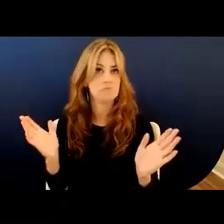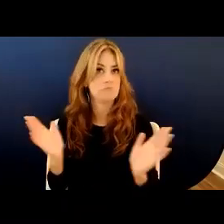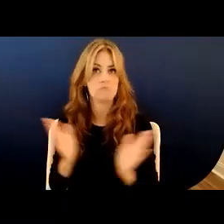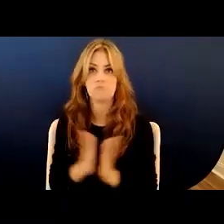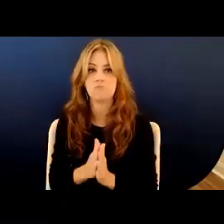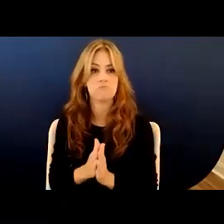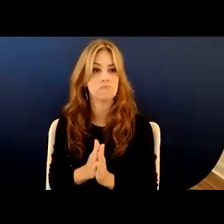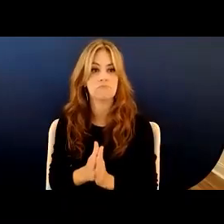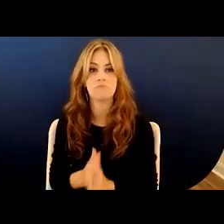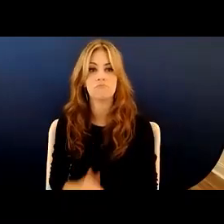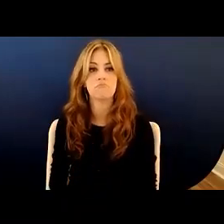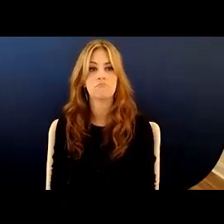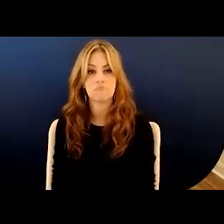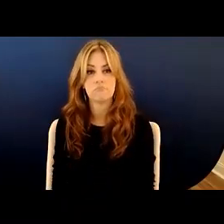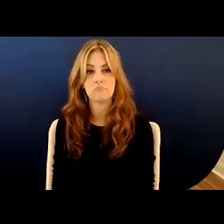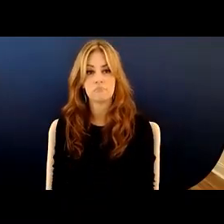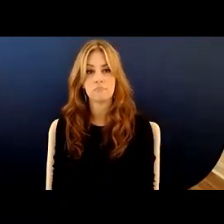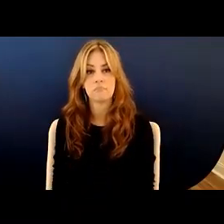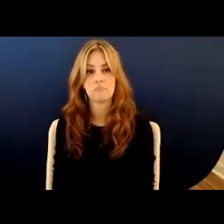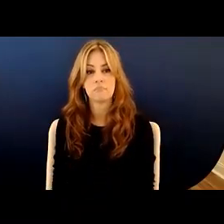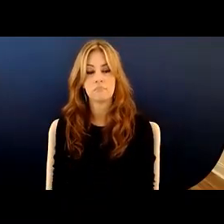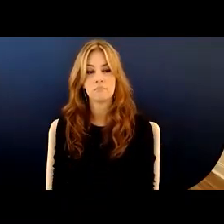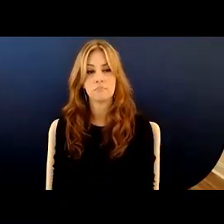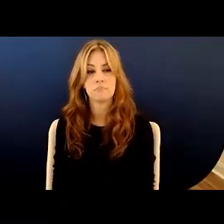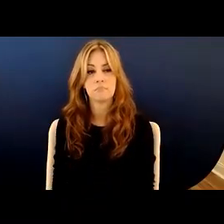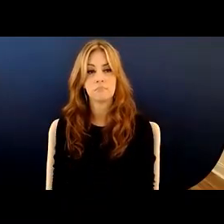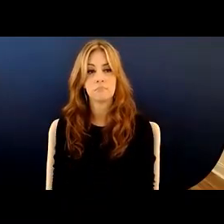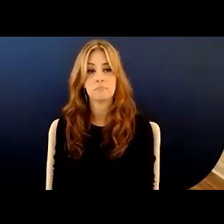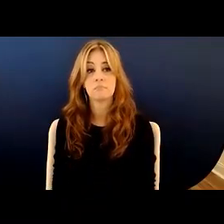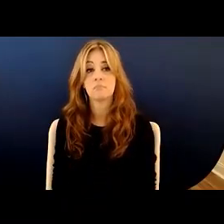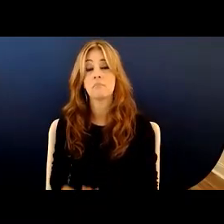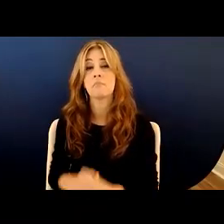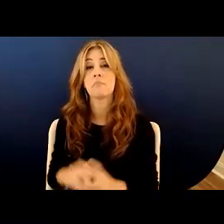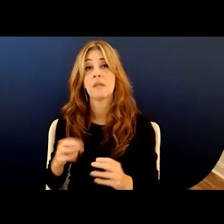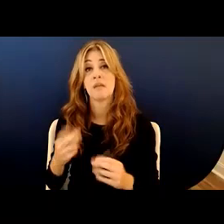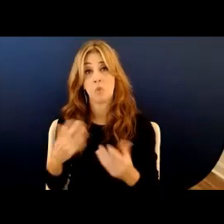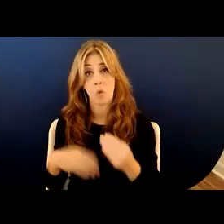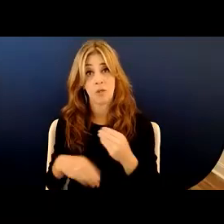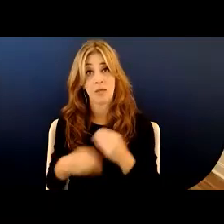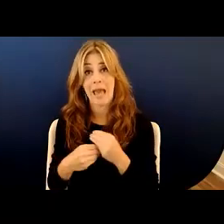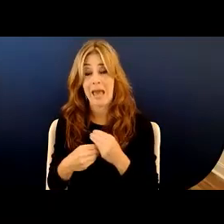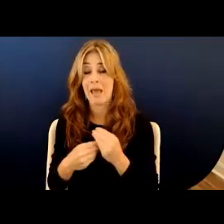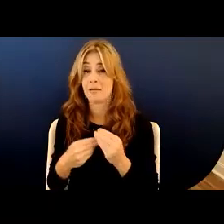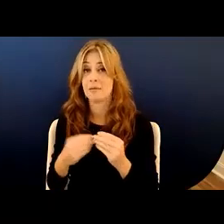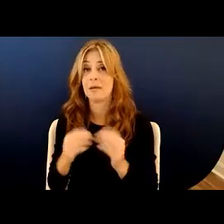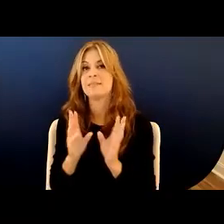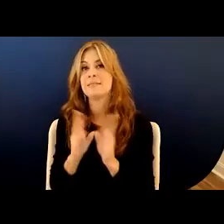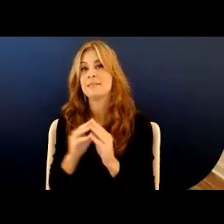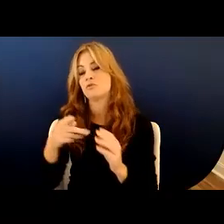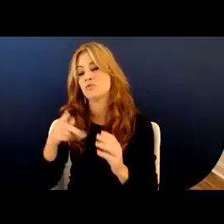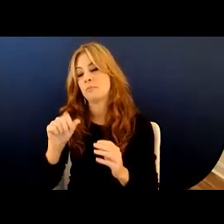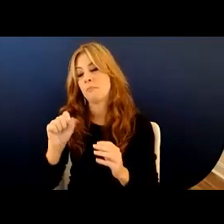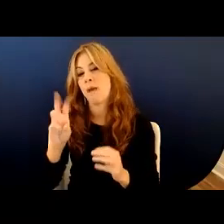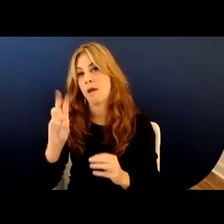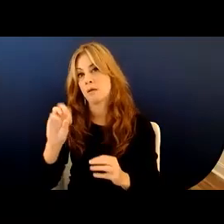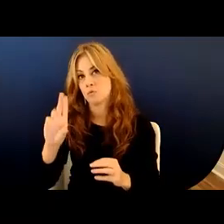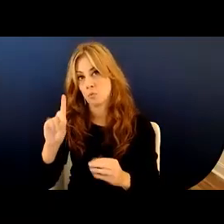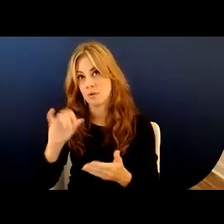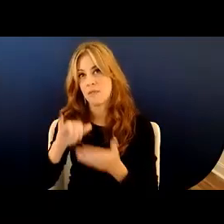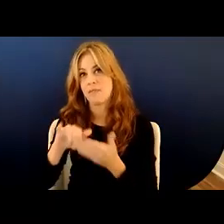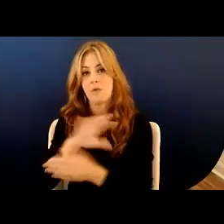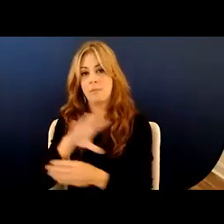the URL or a URL. If you want, you can add a session password. That'll be included in the